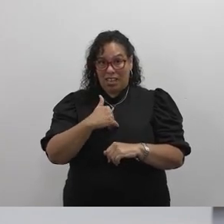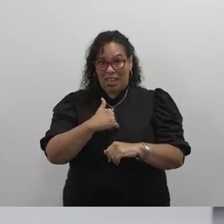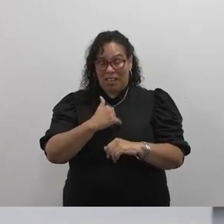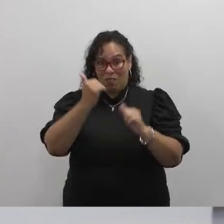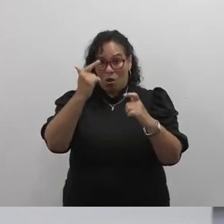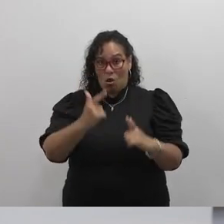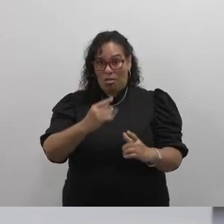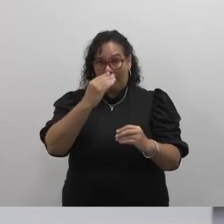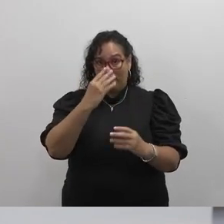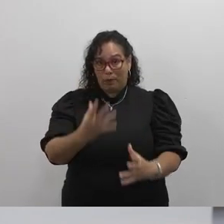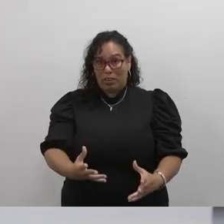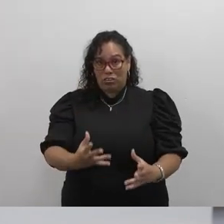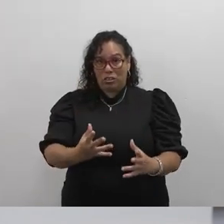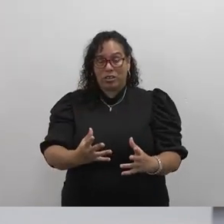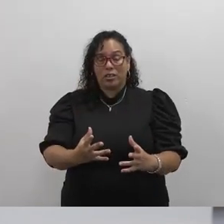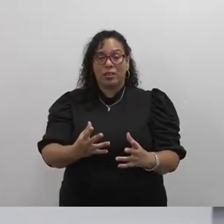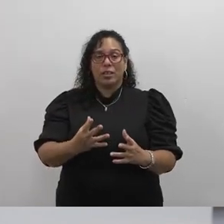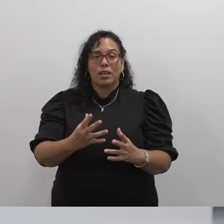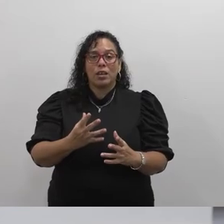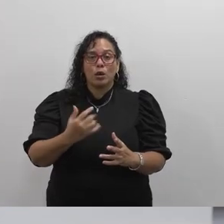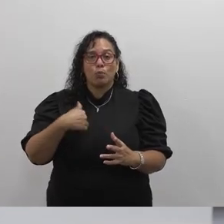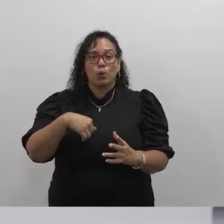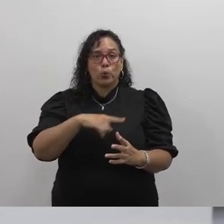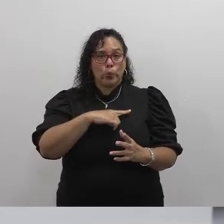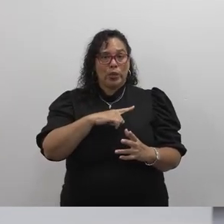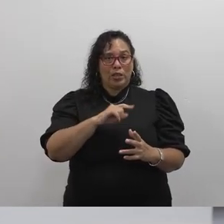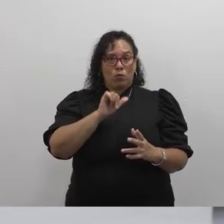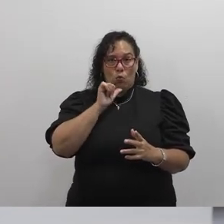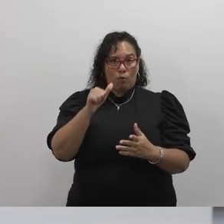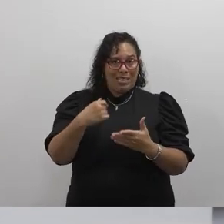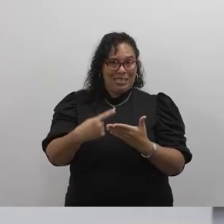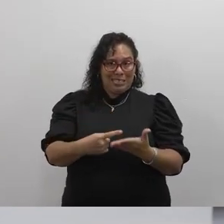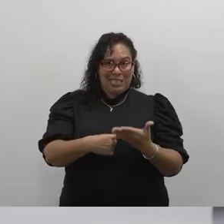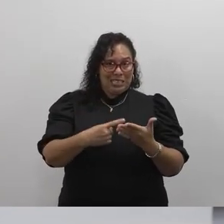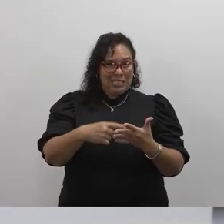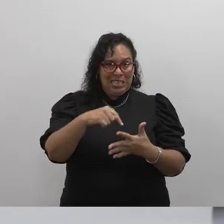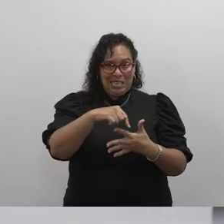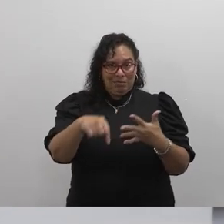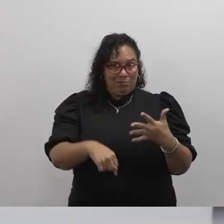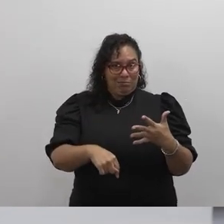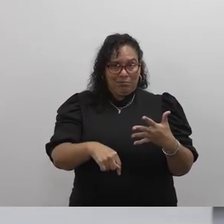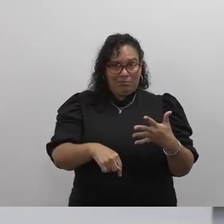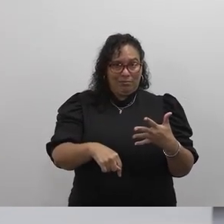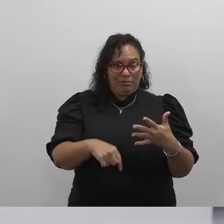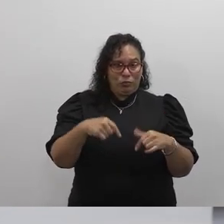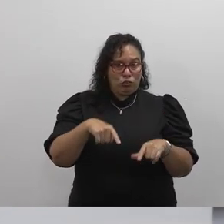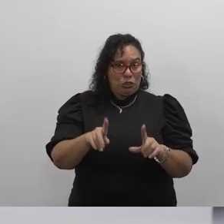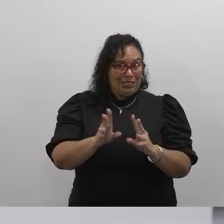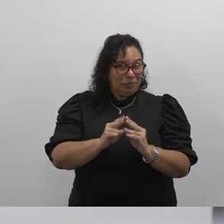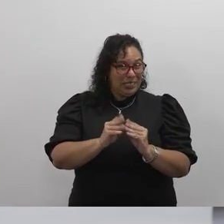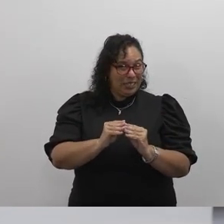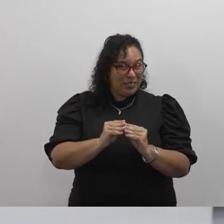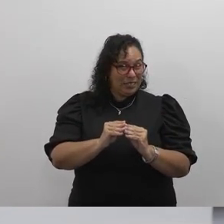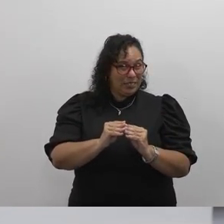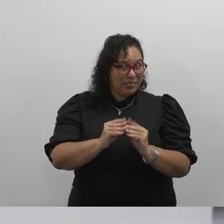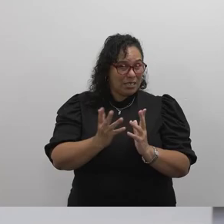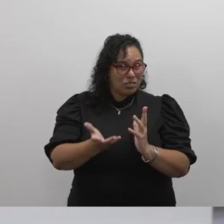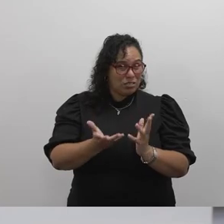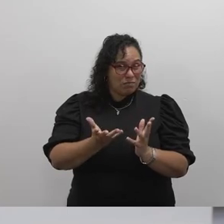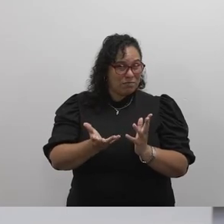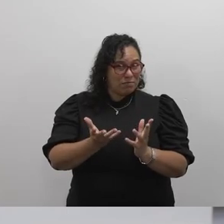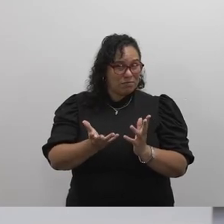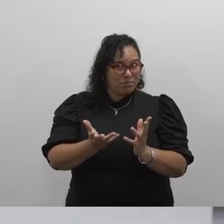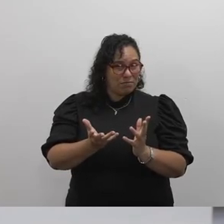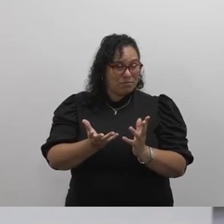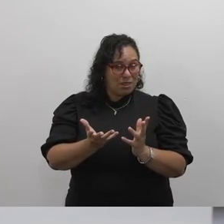the information. It's just that we won't be discussing it in detail during the meeting. I just kind of want to